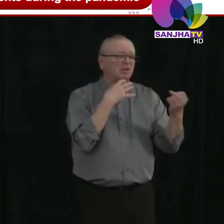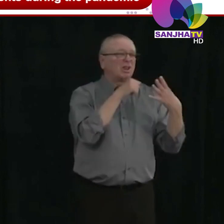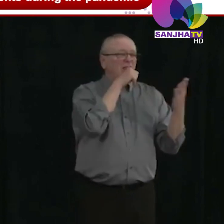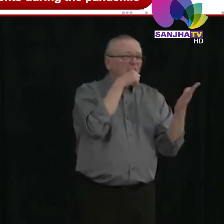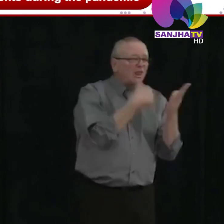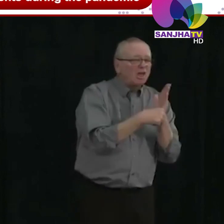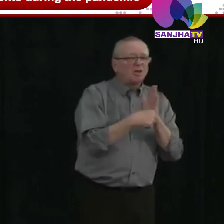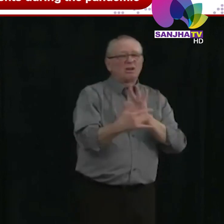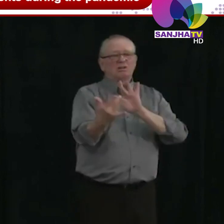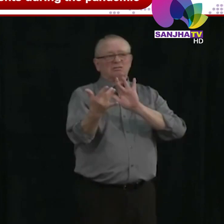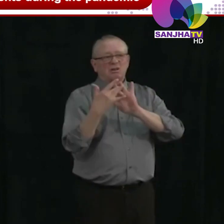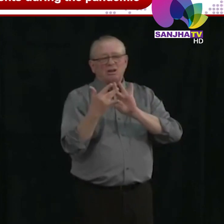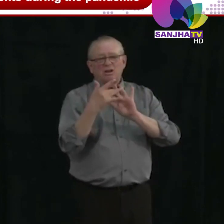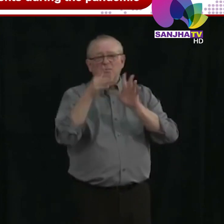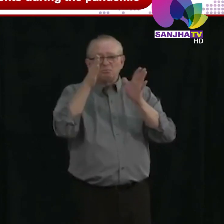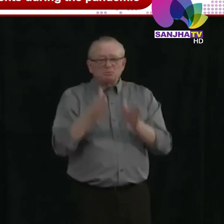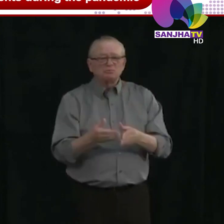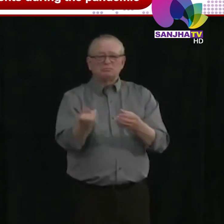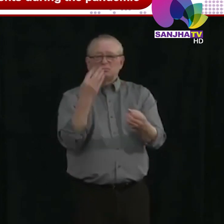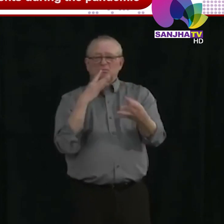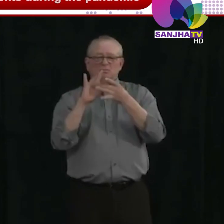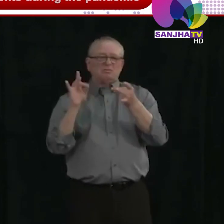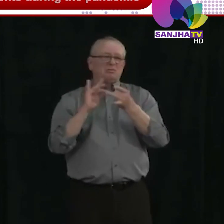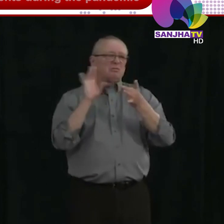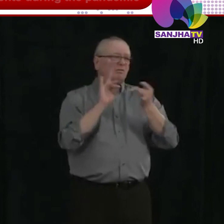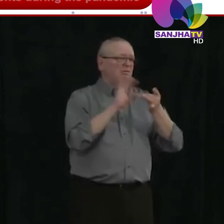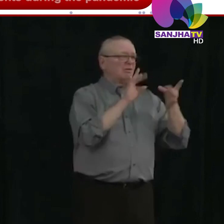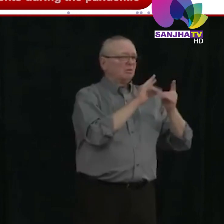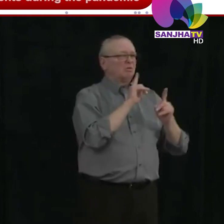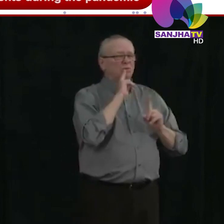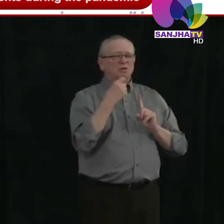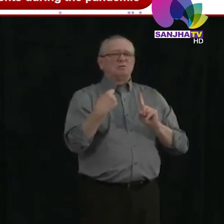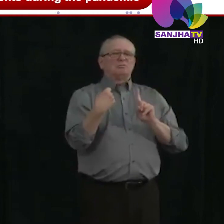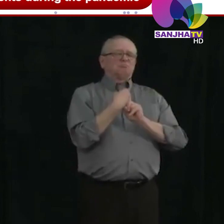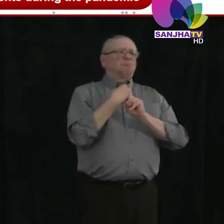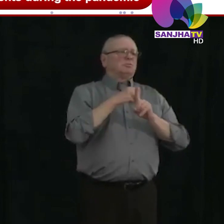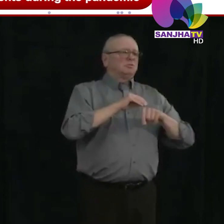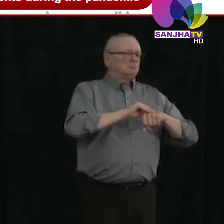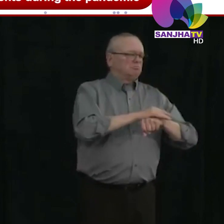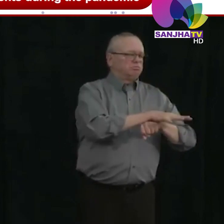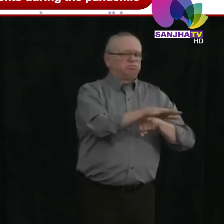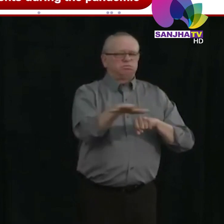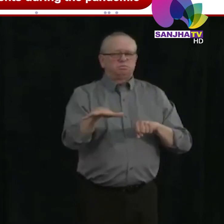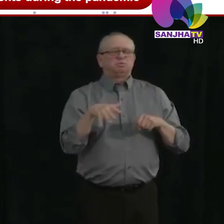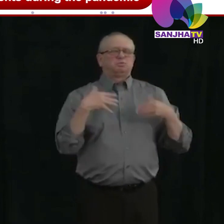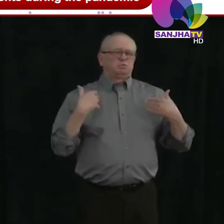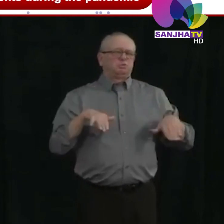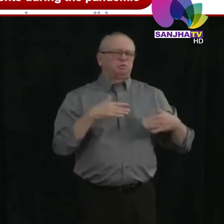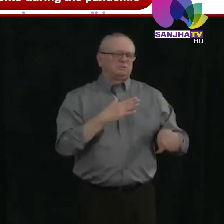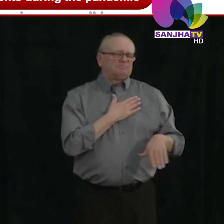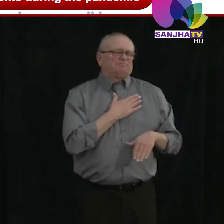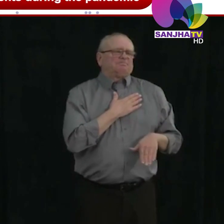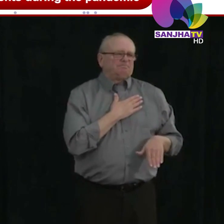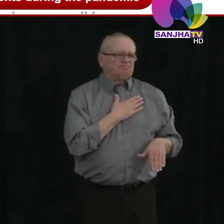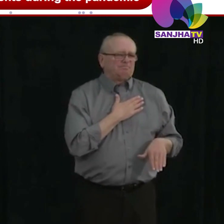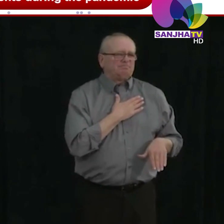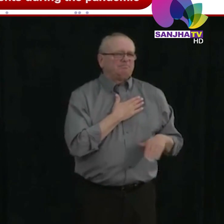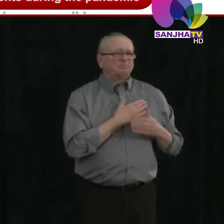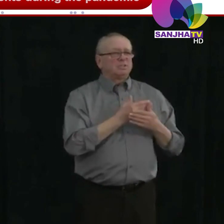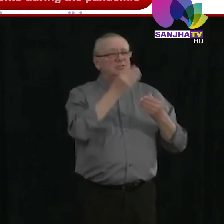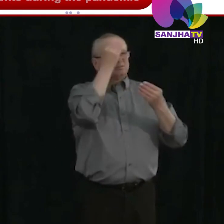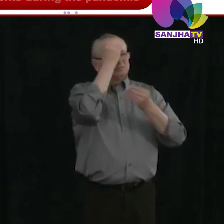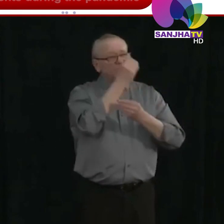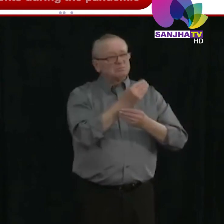is having on so many is truly, truly heartbreaking. I want to assure Albertans that we hear you and we are